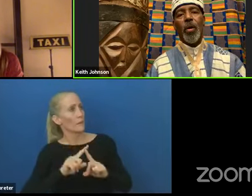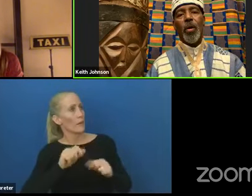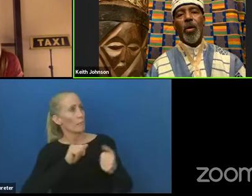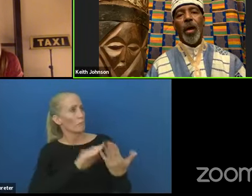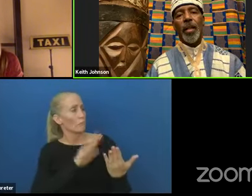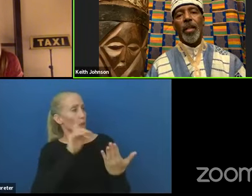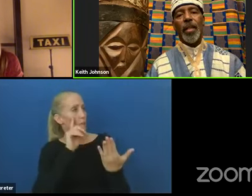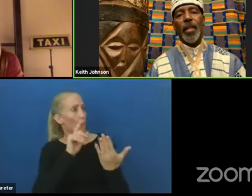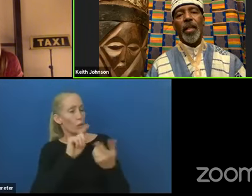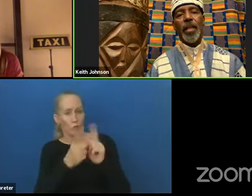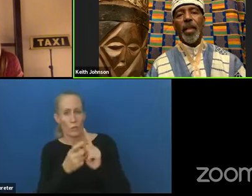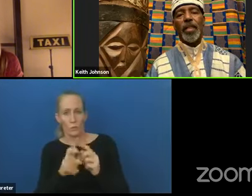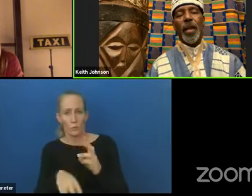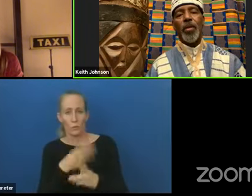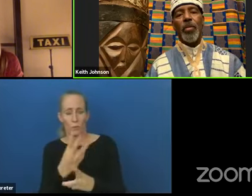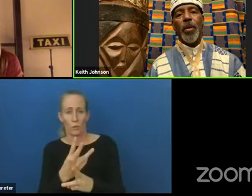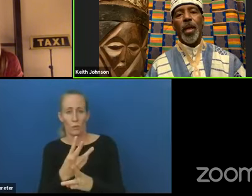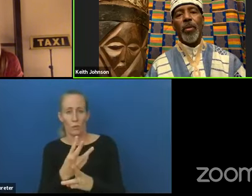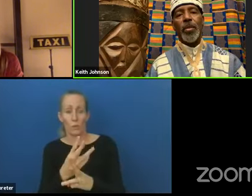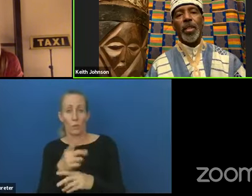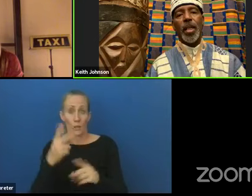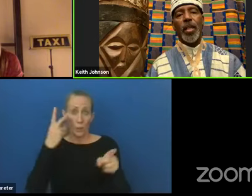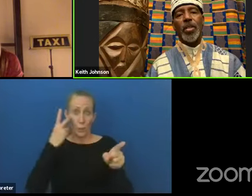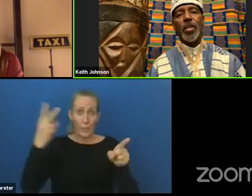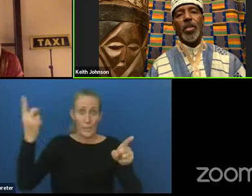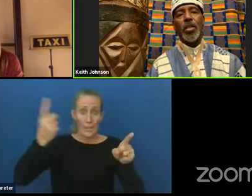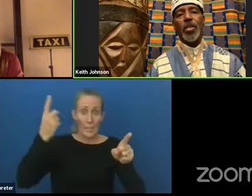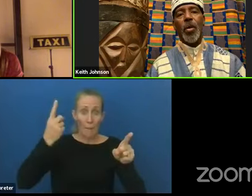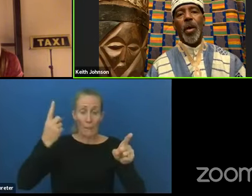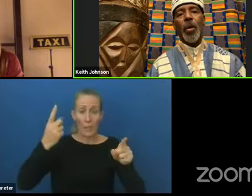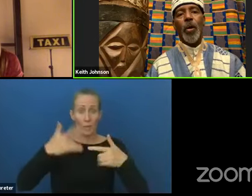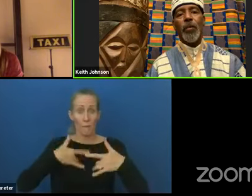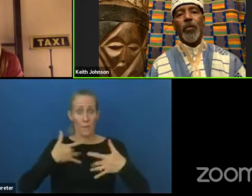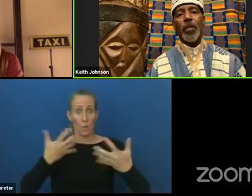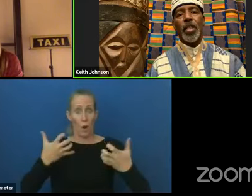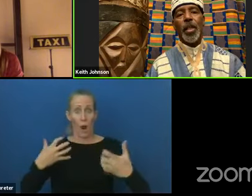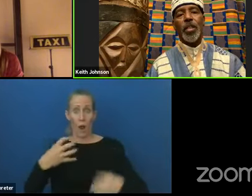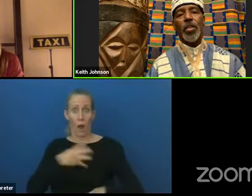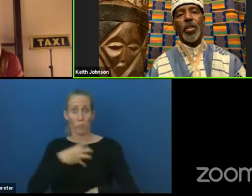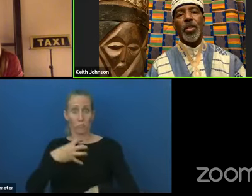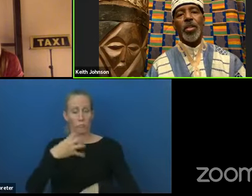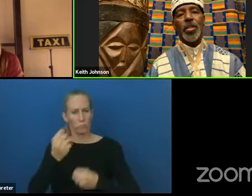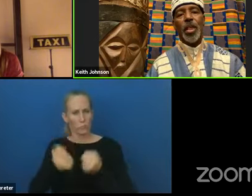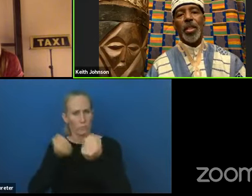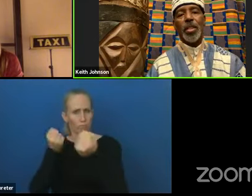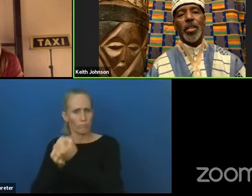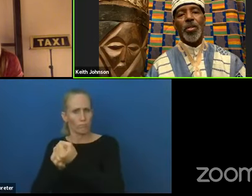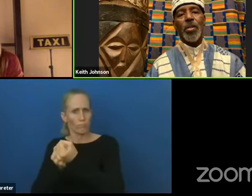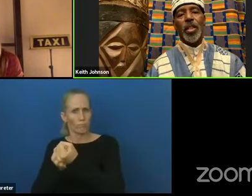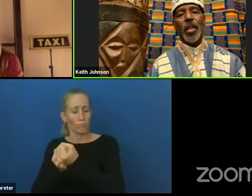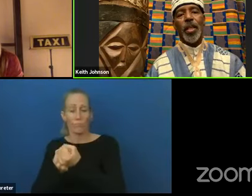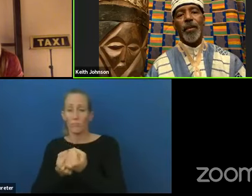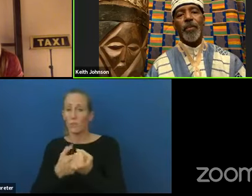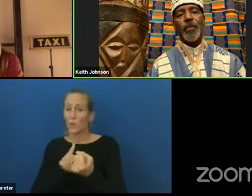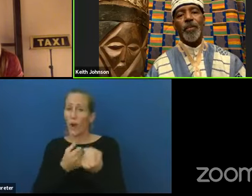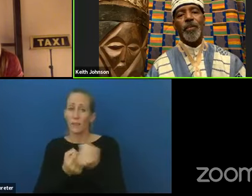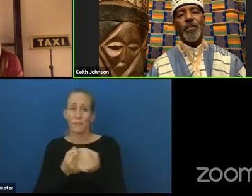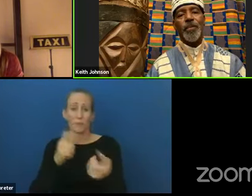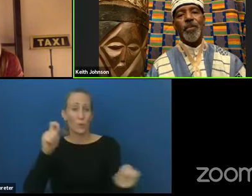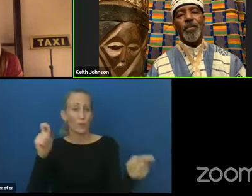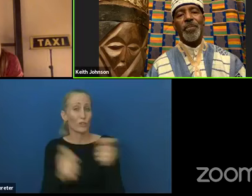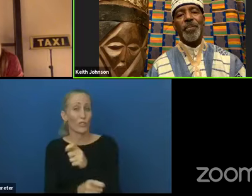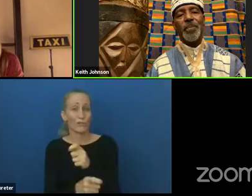believe wholeheartedly is how you bring about change. So I'm all for change. Change is a good thing.